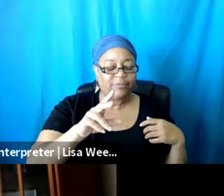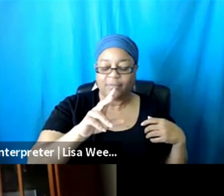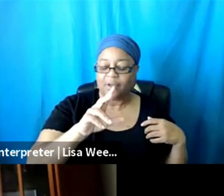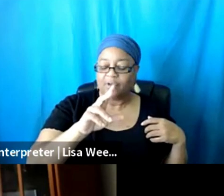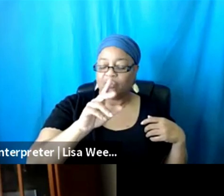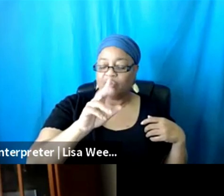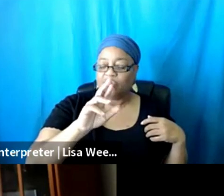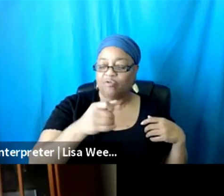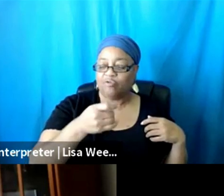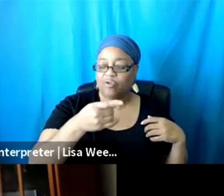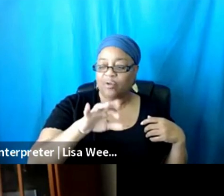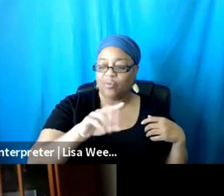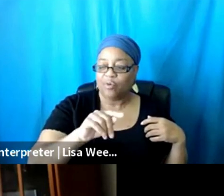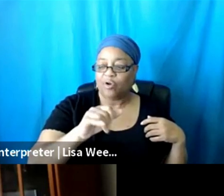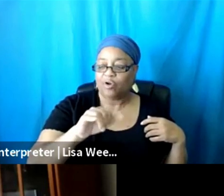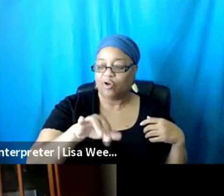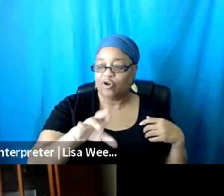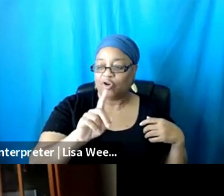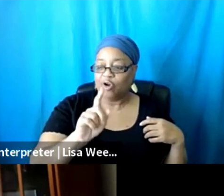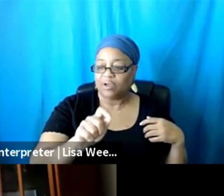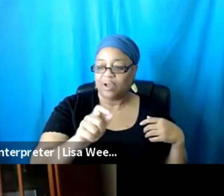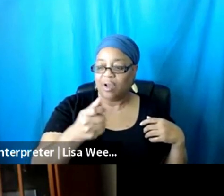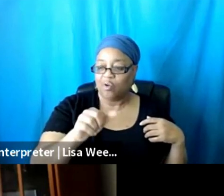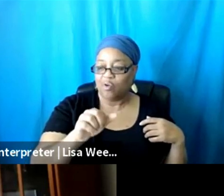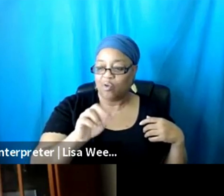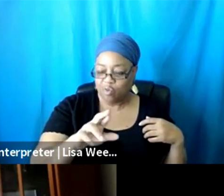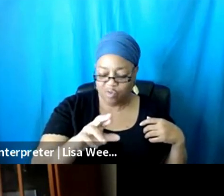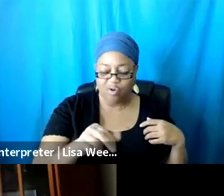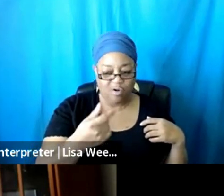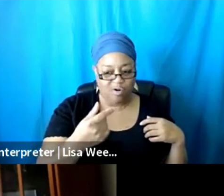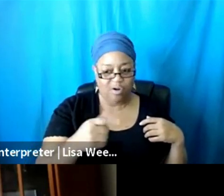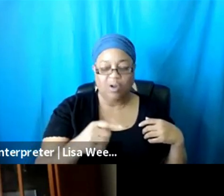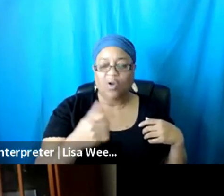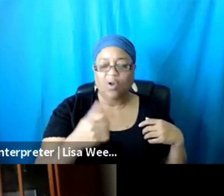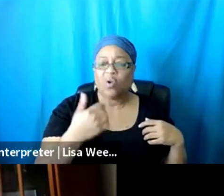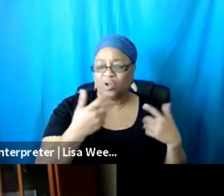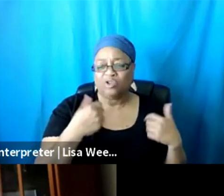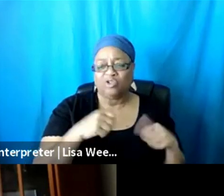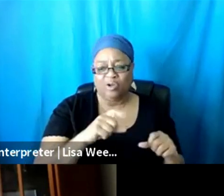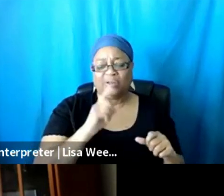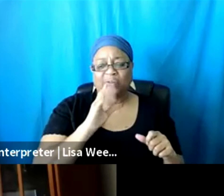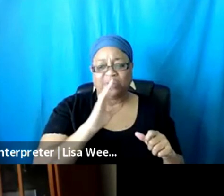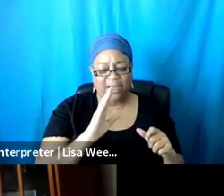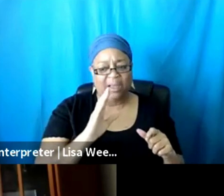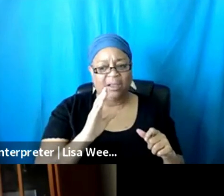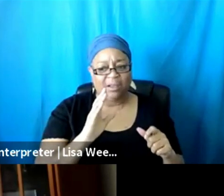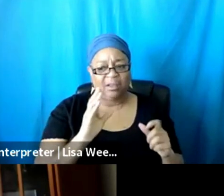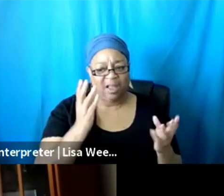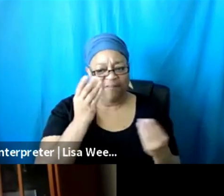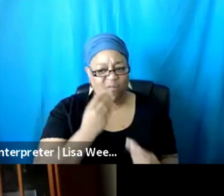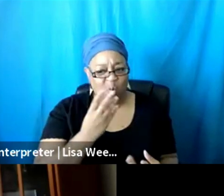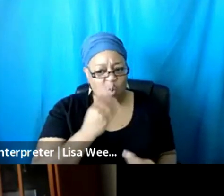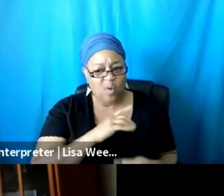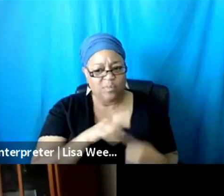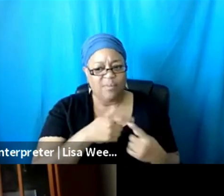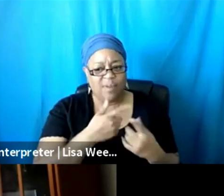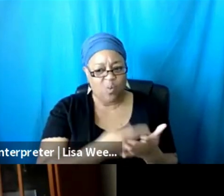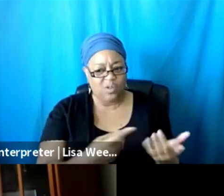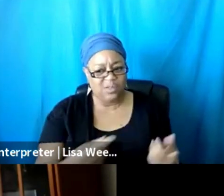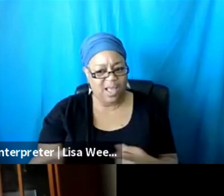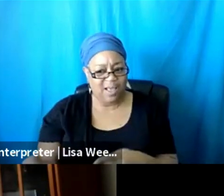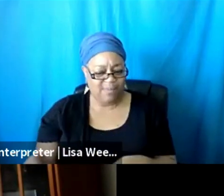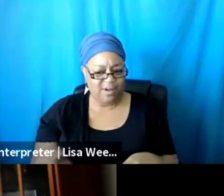on Capitol Hill and in the states related to infrastructure and communities. But, you know, a lot is happening.